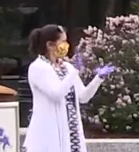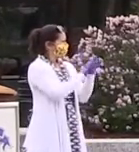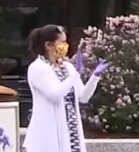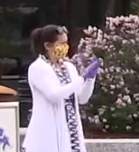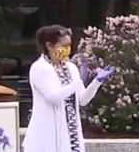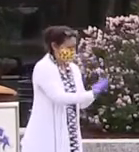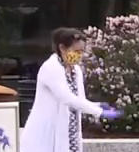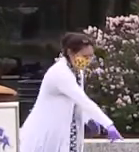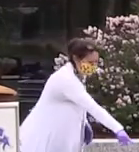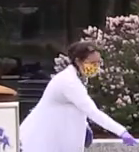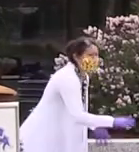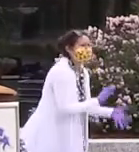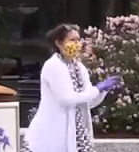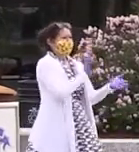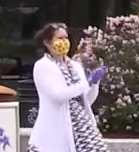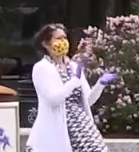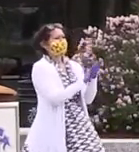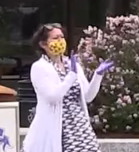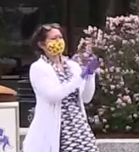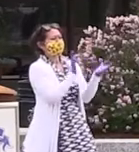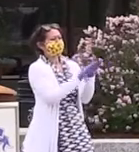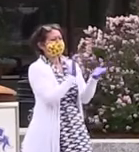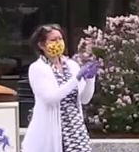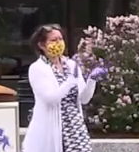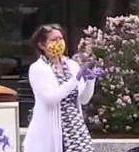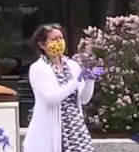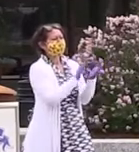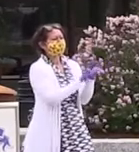Max Perry. Congrats, bud.